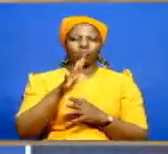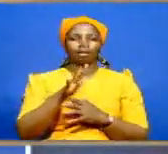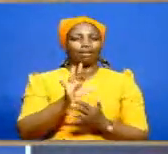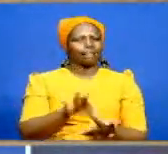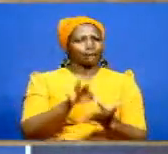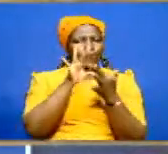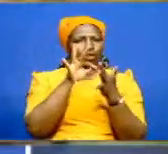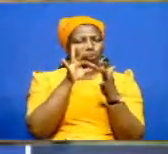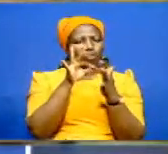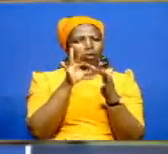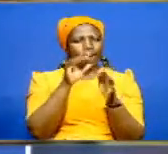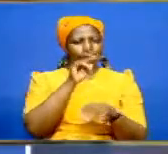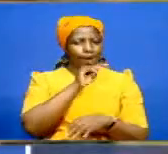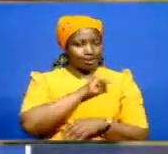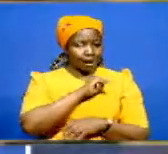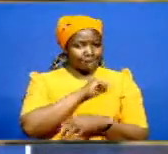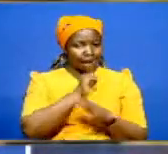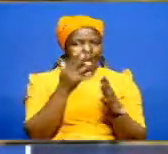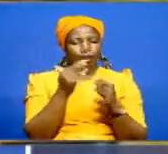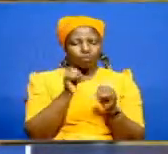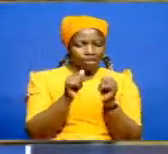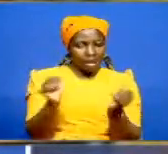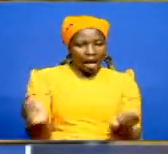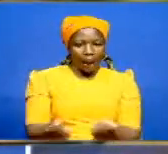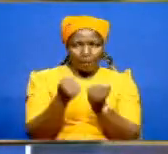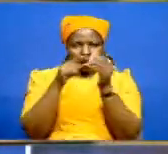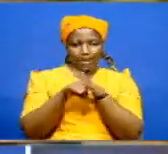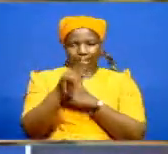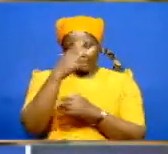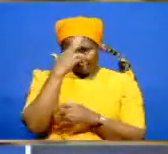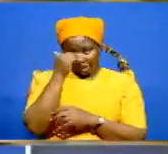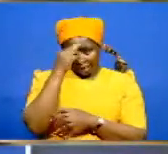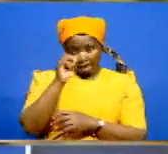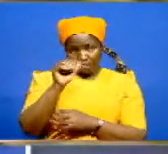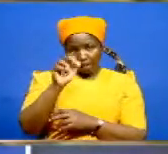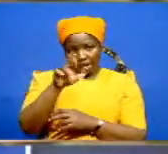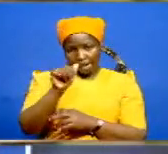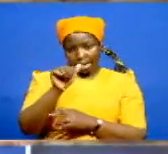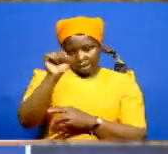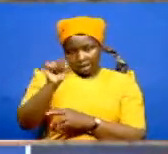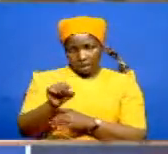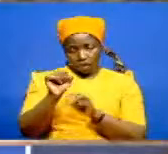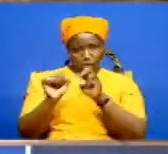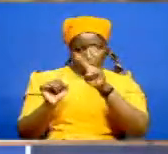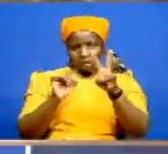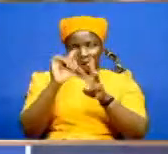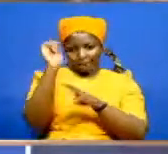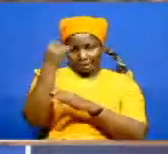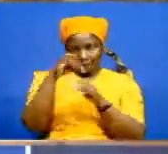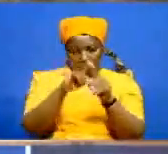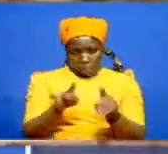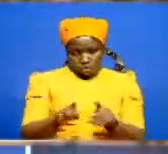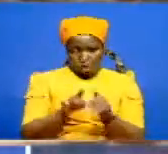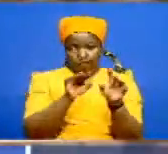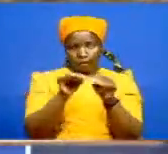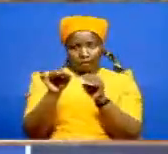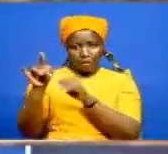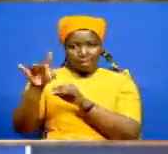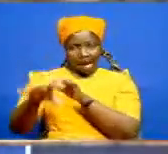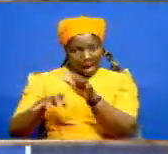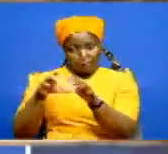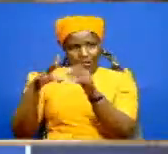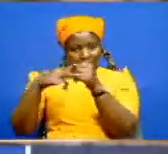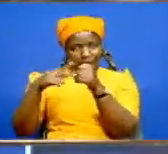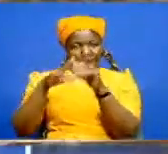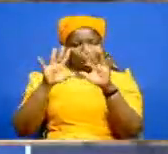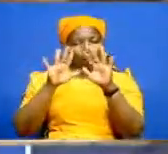sights in nature happening at the Masai Mara in southwestern Kenya. The wildebeest migration is also the seventh wonder of the